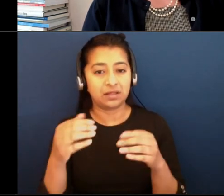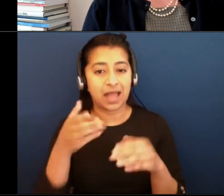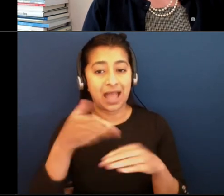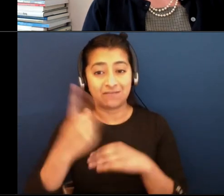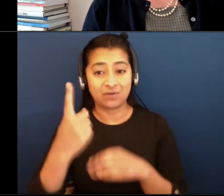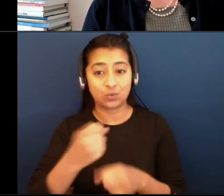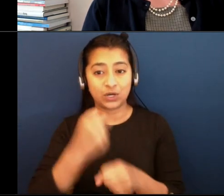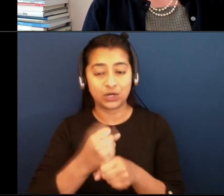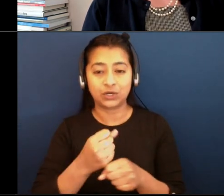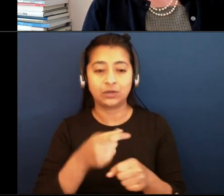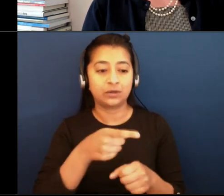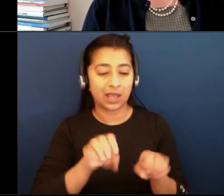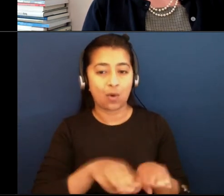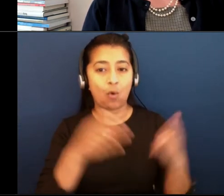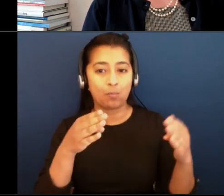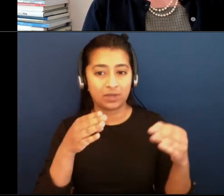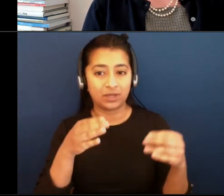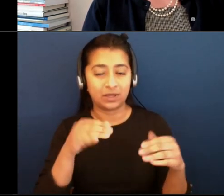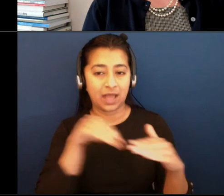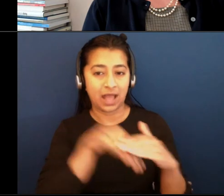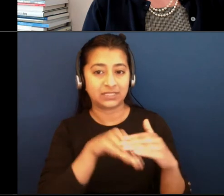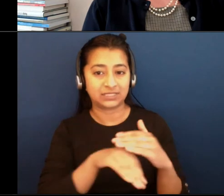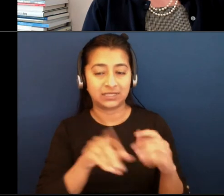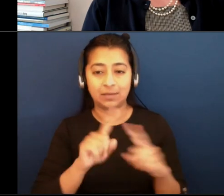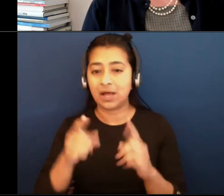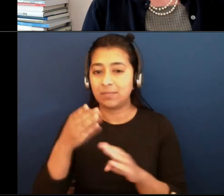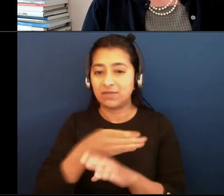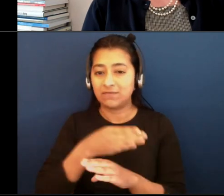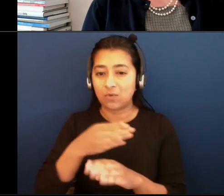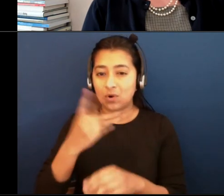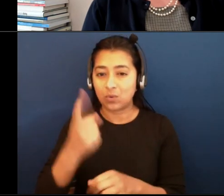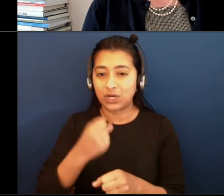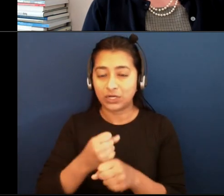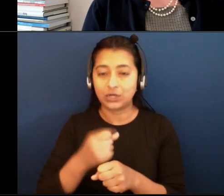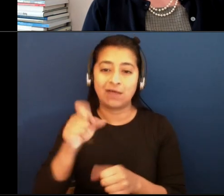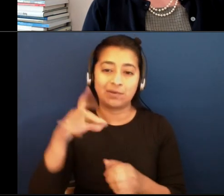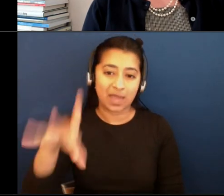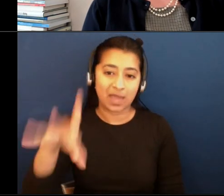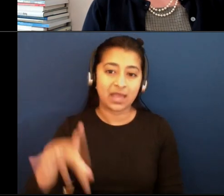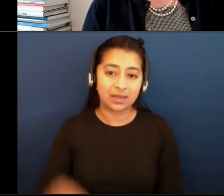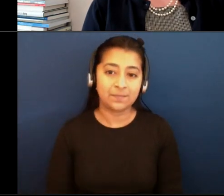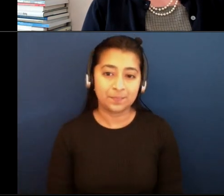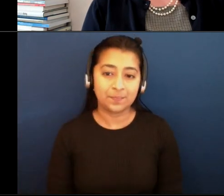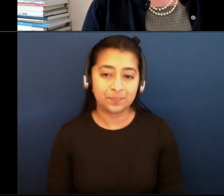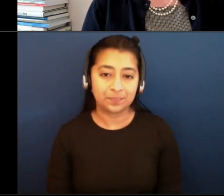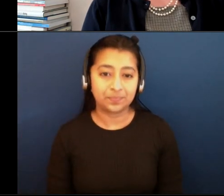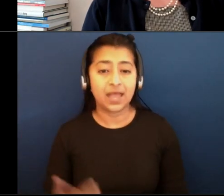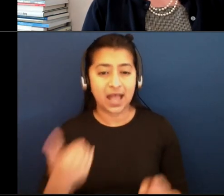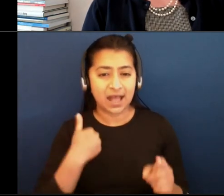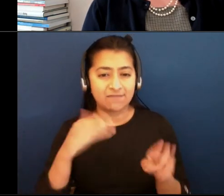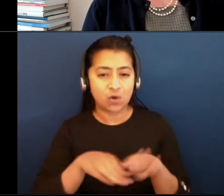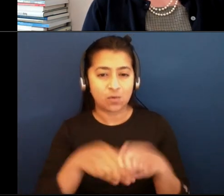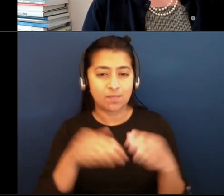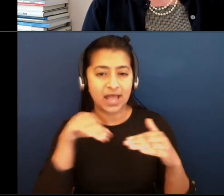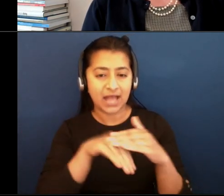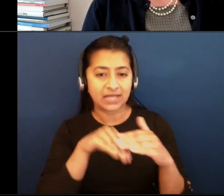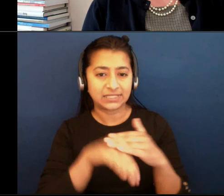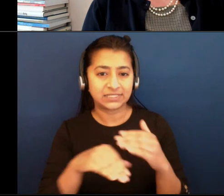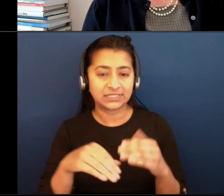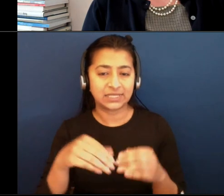article processing fee before that. There is an open access fund at the LSA. So, and as you know, there was very recently a